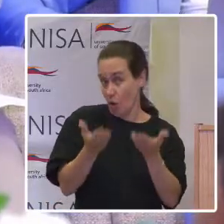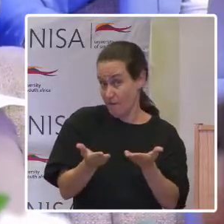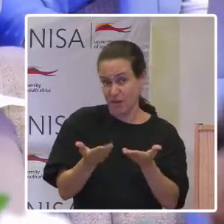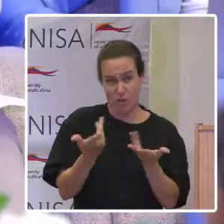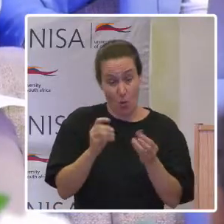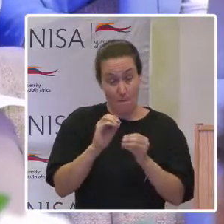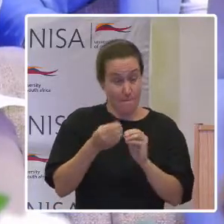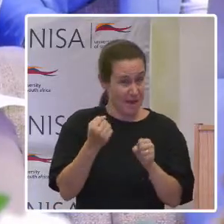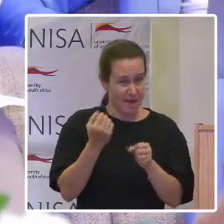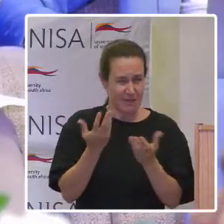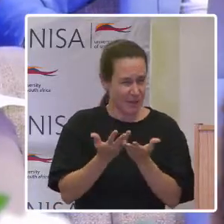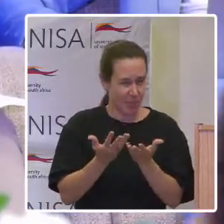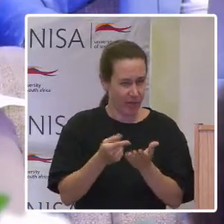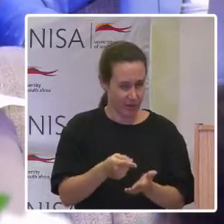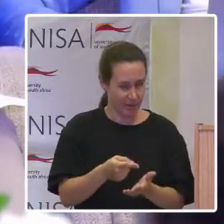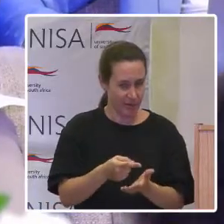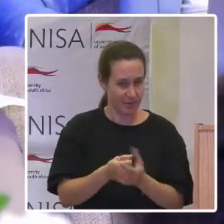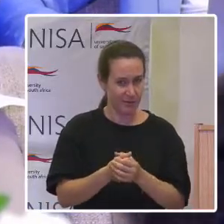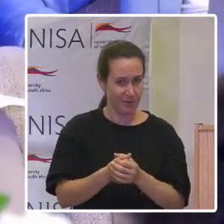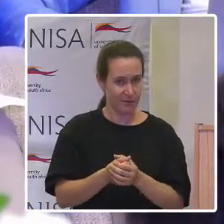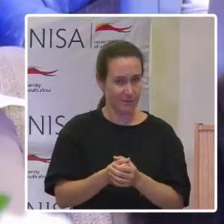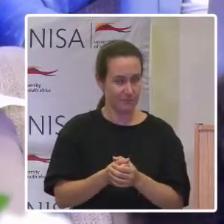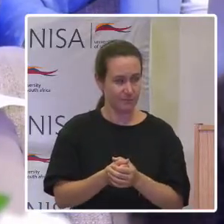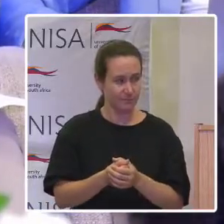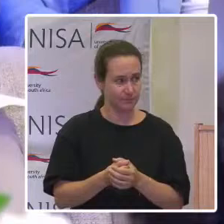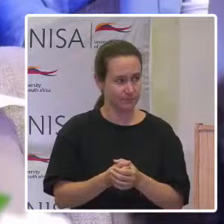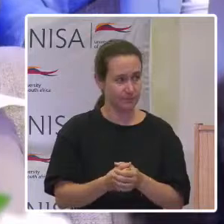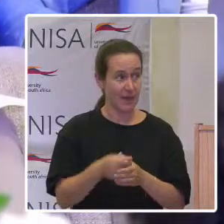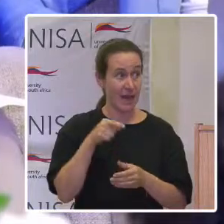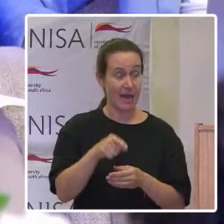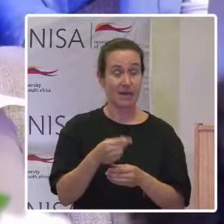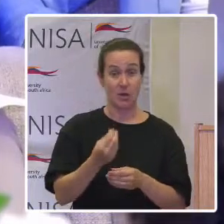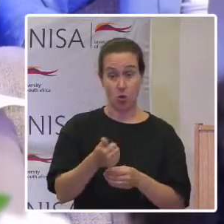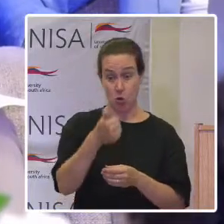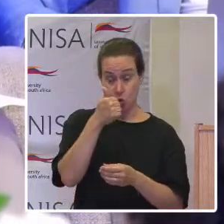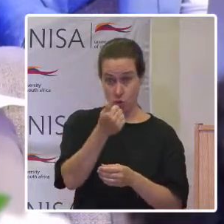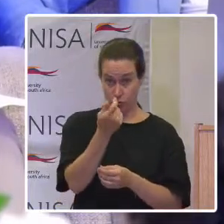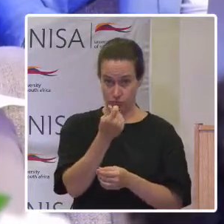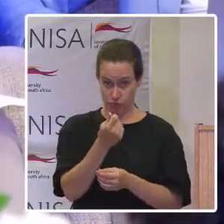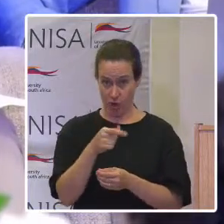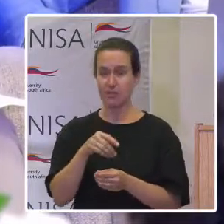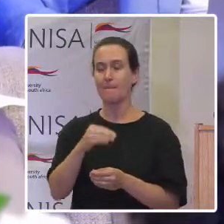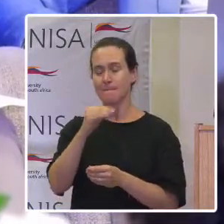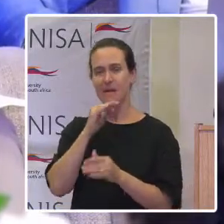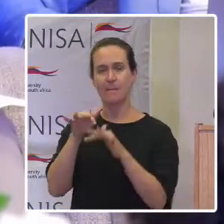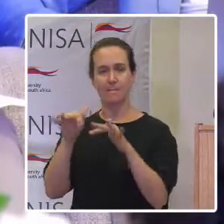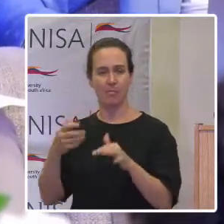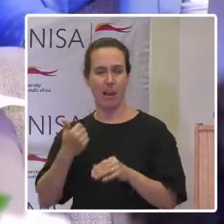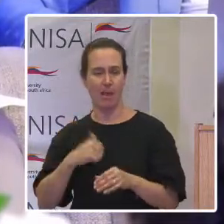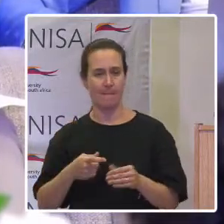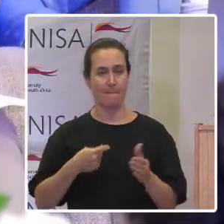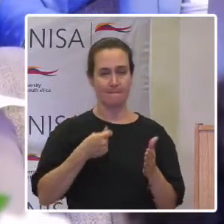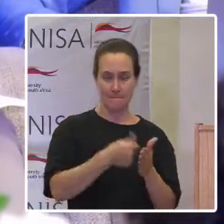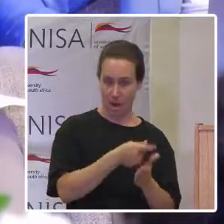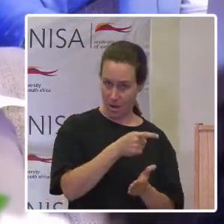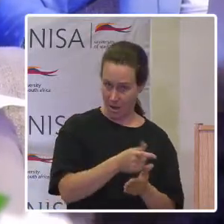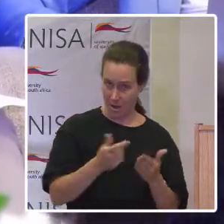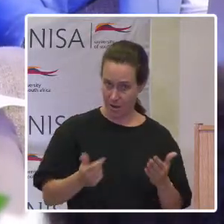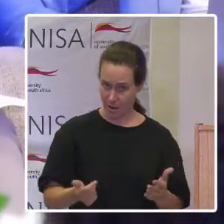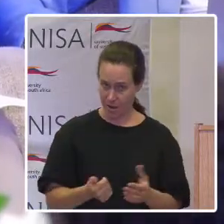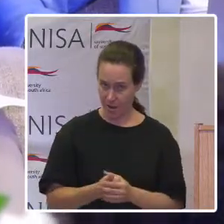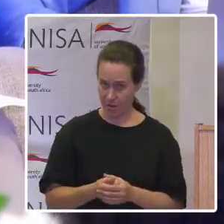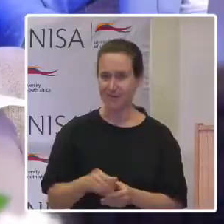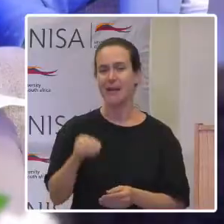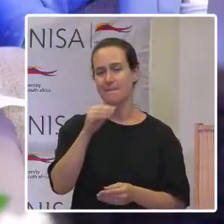that thing at a price point that makes sense to them,